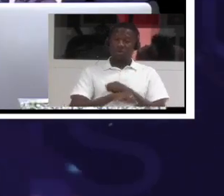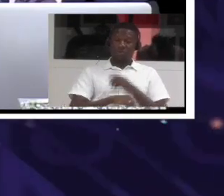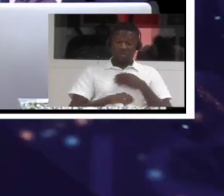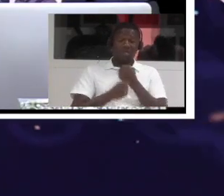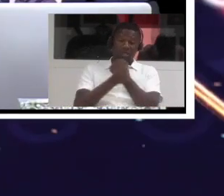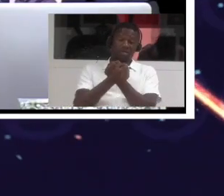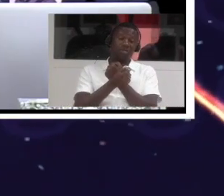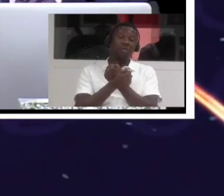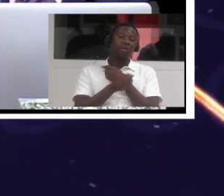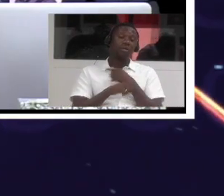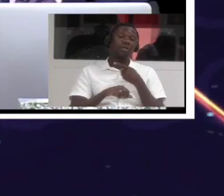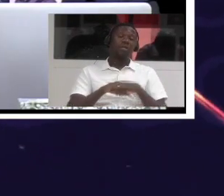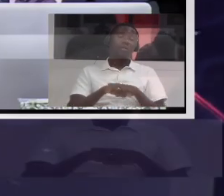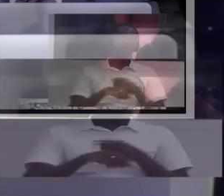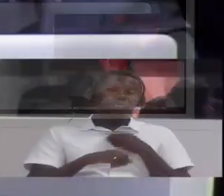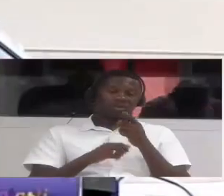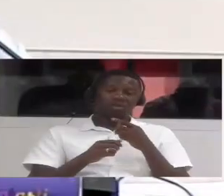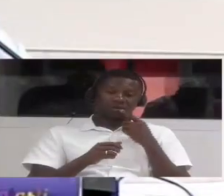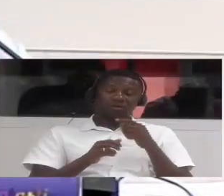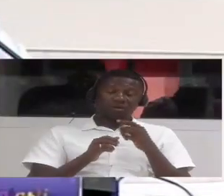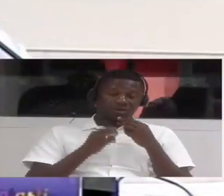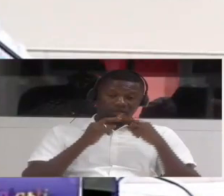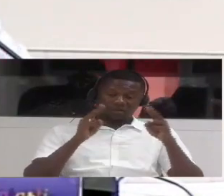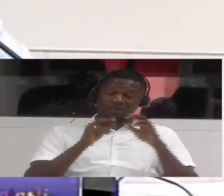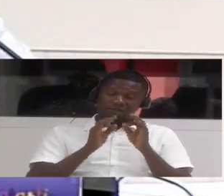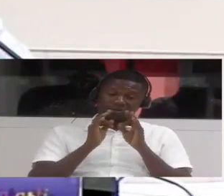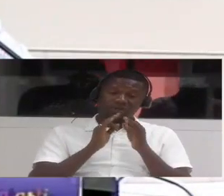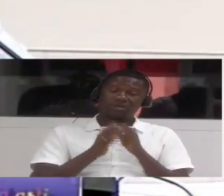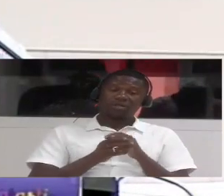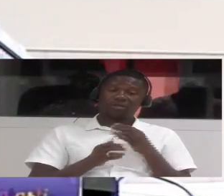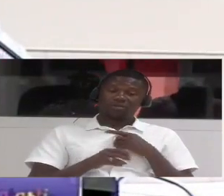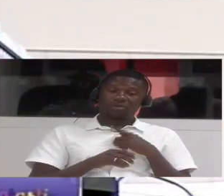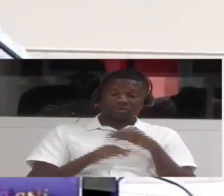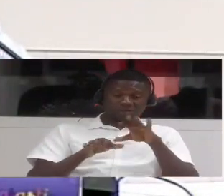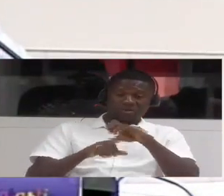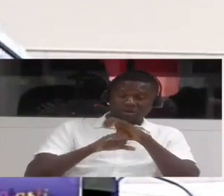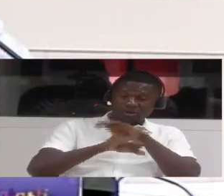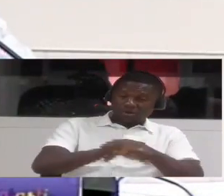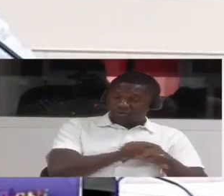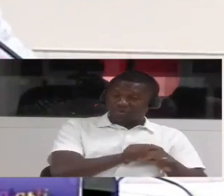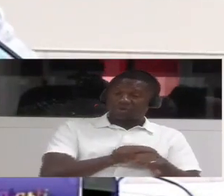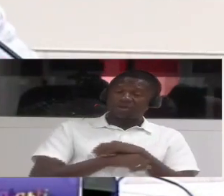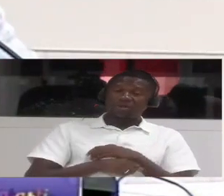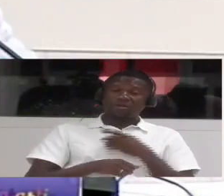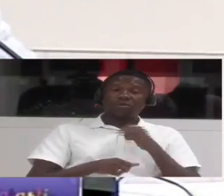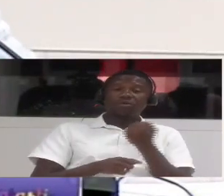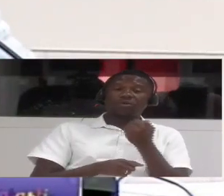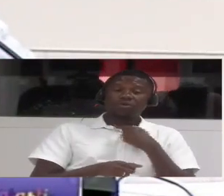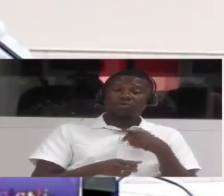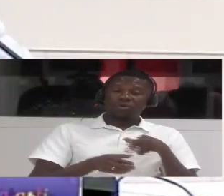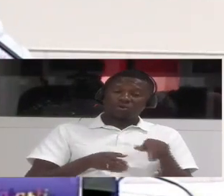even at the time, that's how we put it in our press release, that he was literally abducted. Because Abdoulaye was going with a